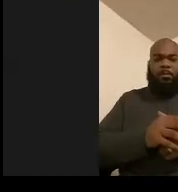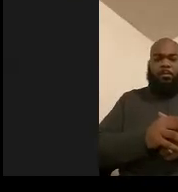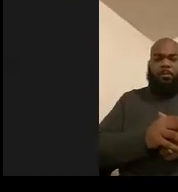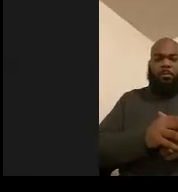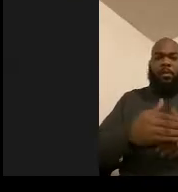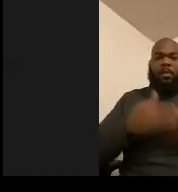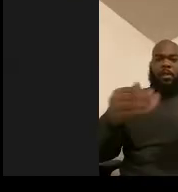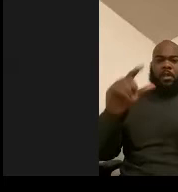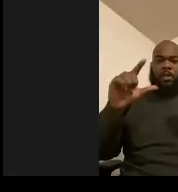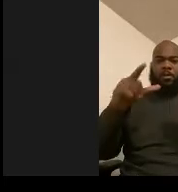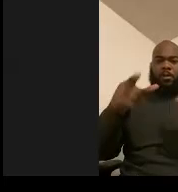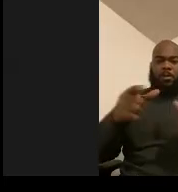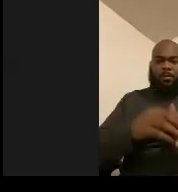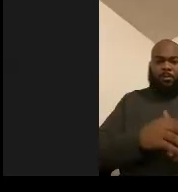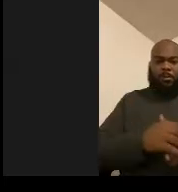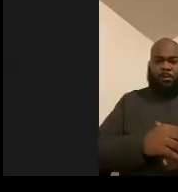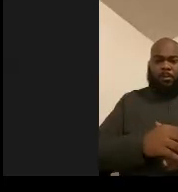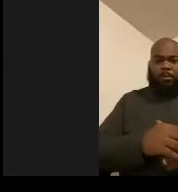please.